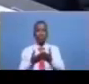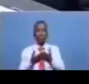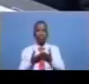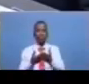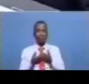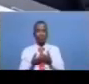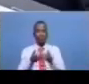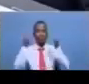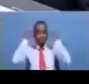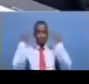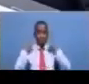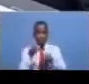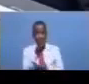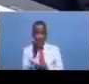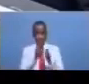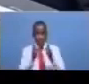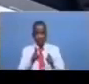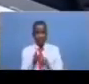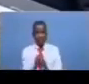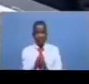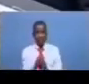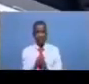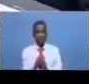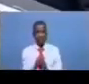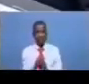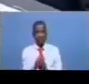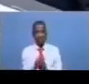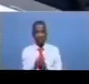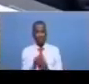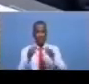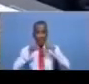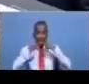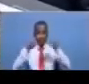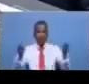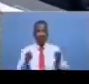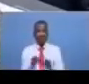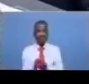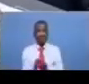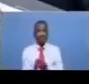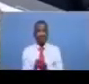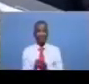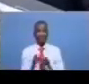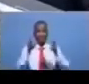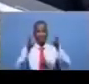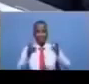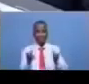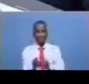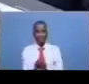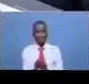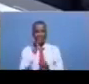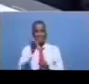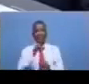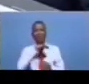they justices of the Supreme Court? Are they clothed with power to pronounce definite conclusions on matters that are sub judice? That is